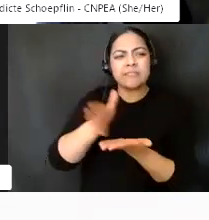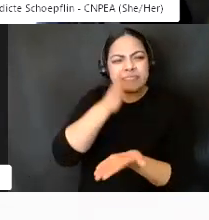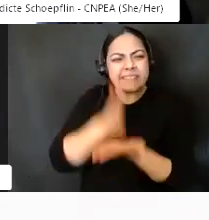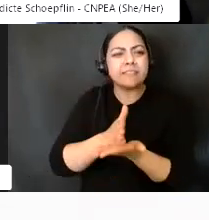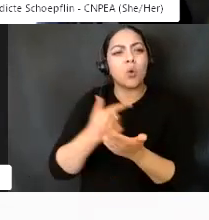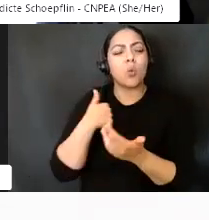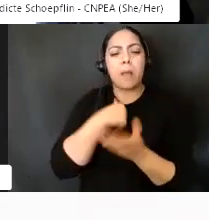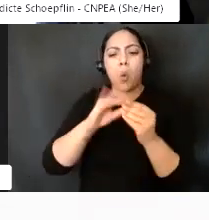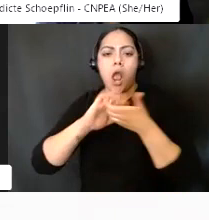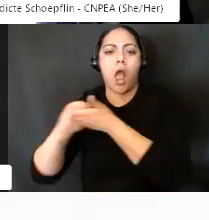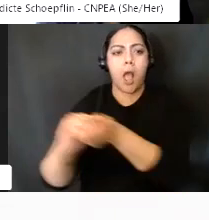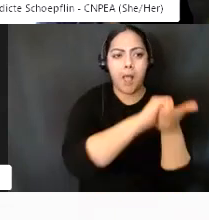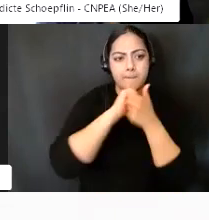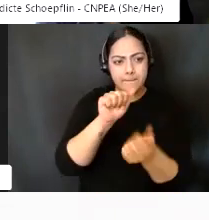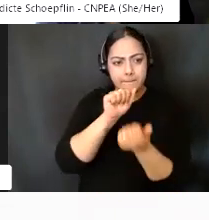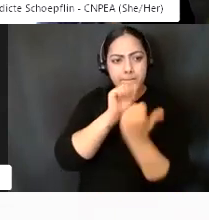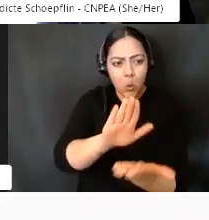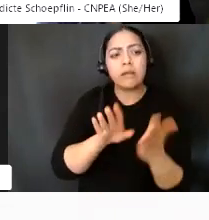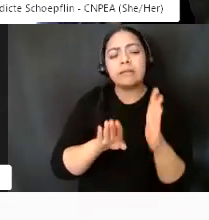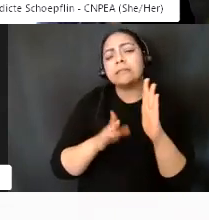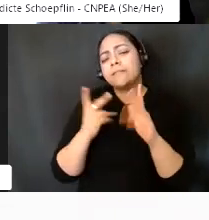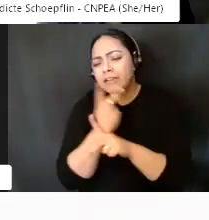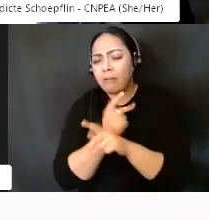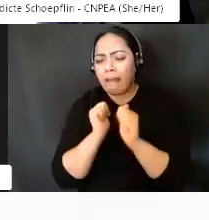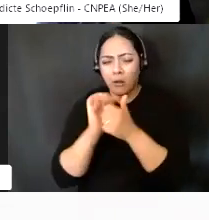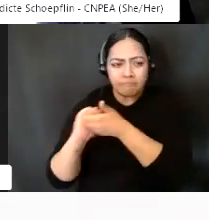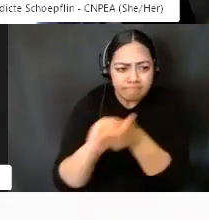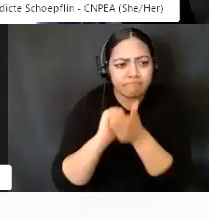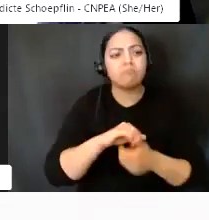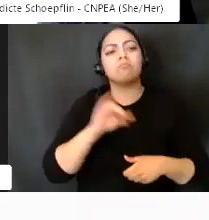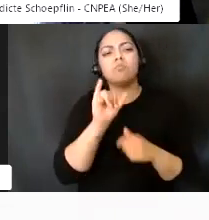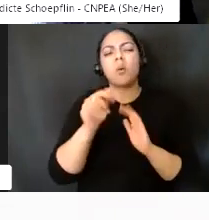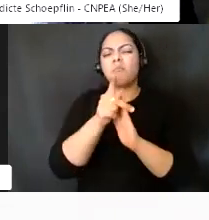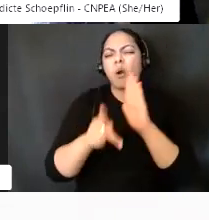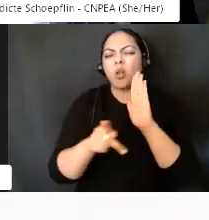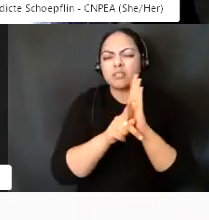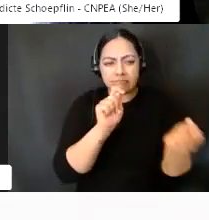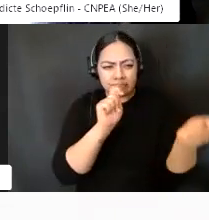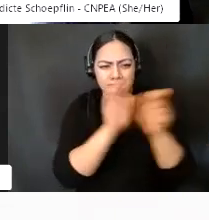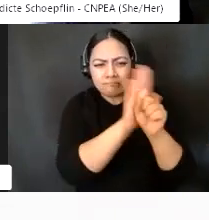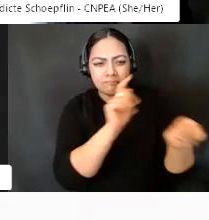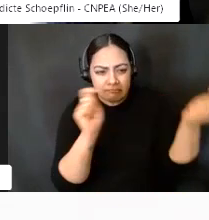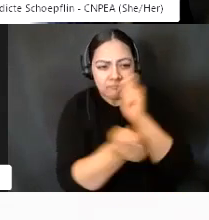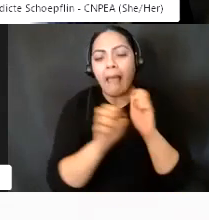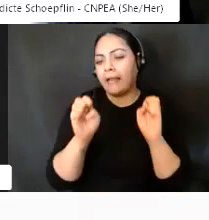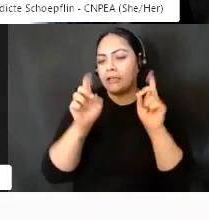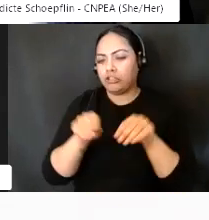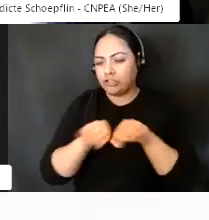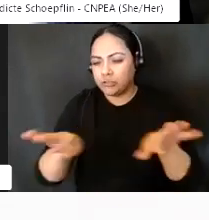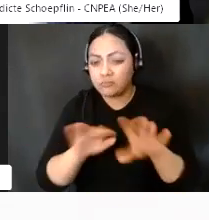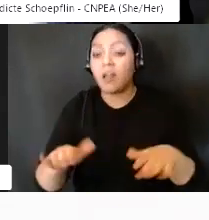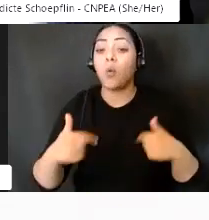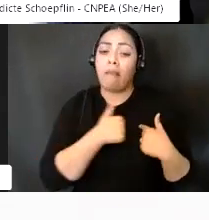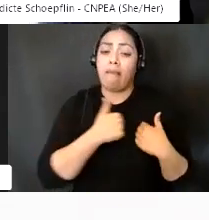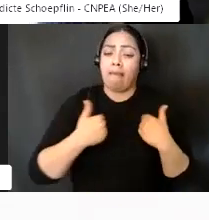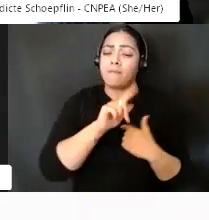can find out more, including a long library of resources, as well as a find